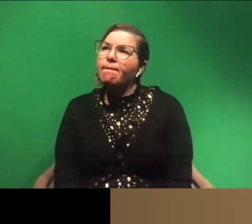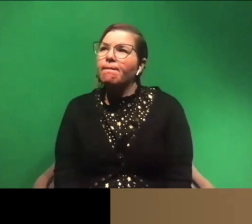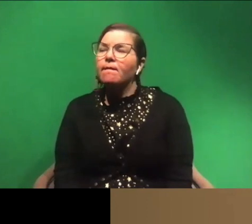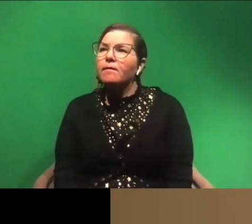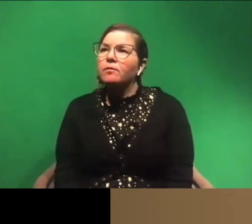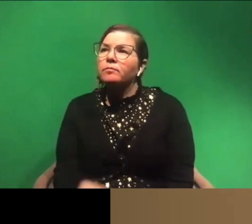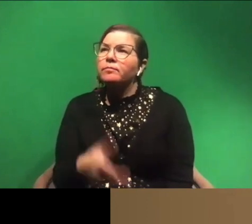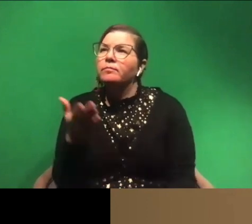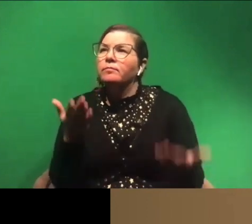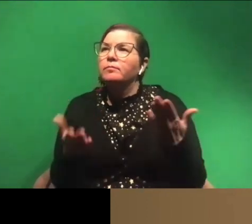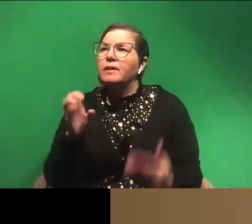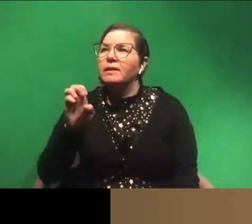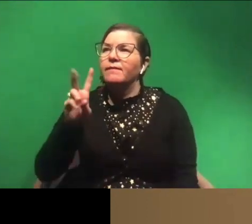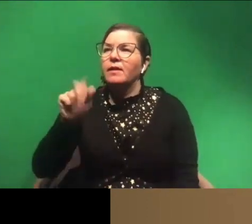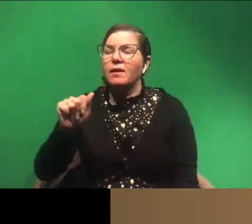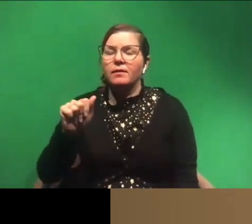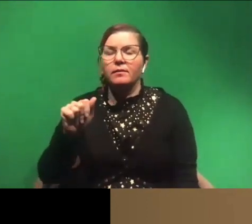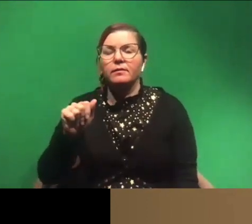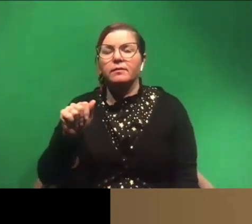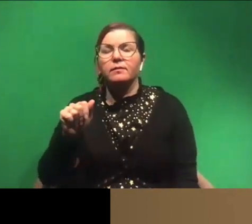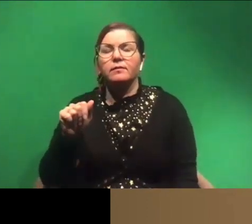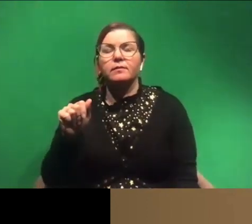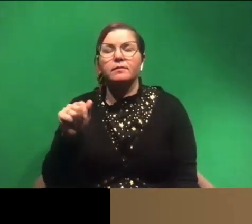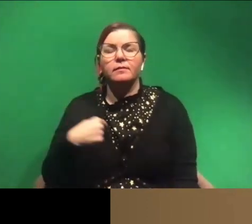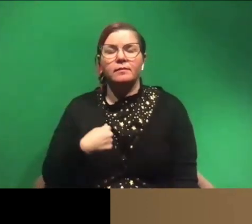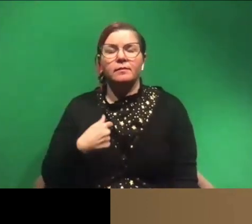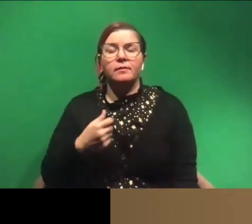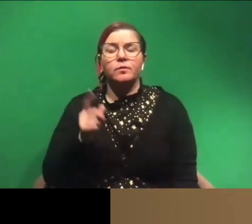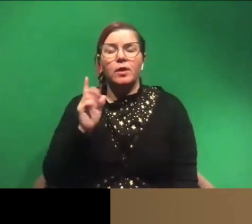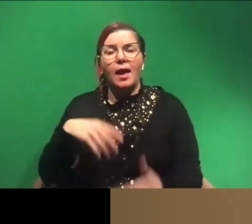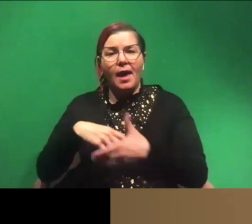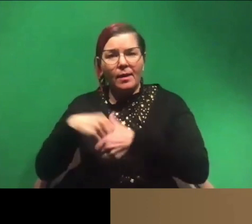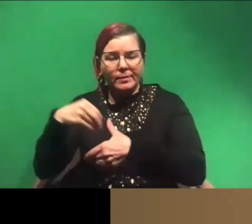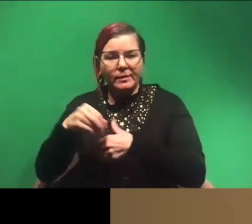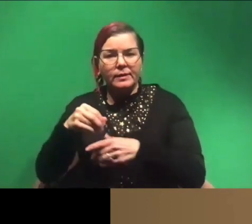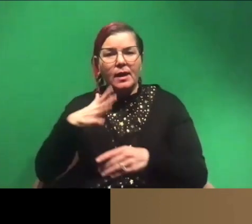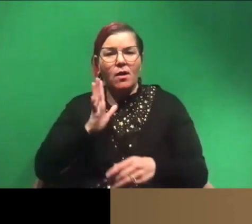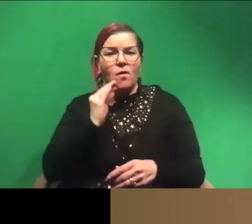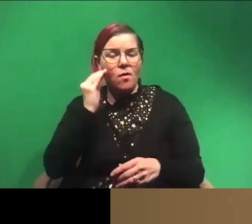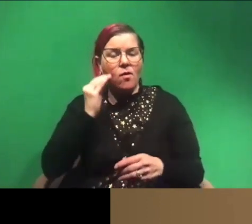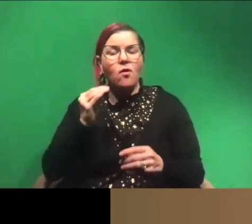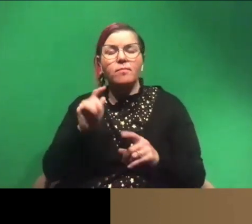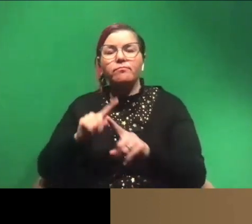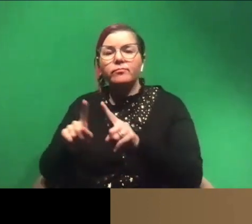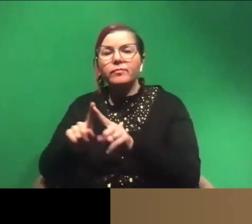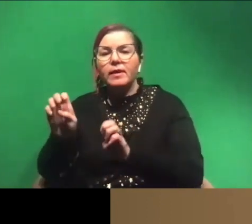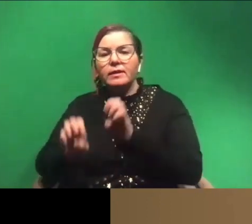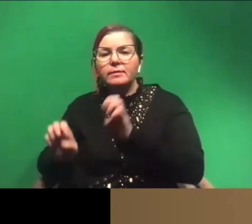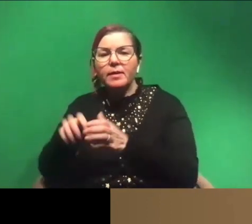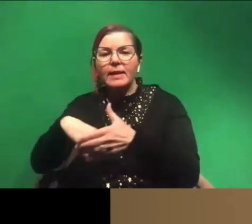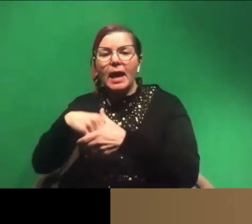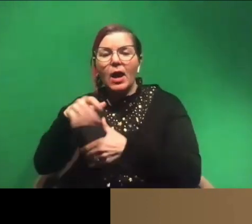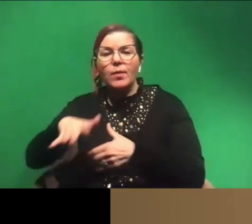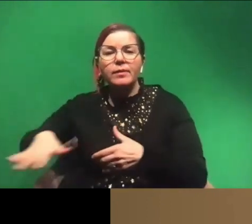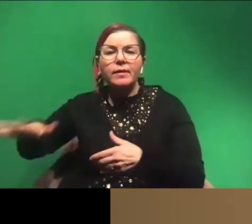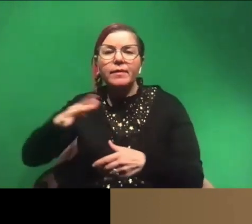the EVAs, where we would go outside our habitat and perform our experiments out in the